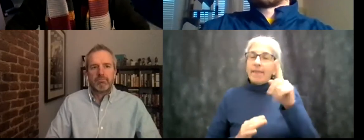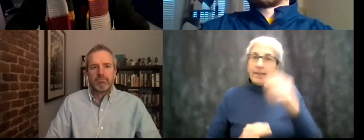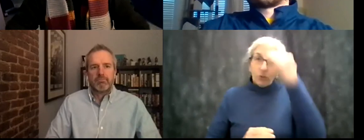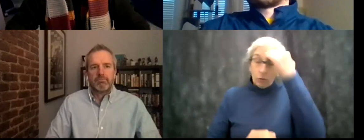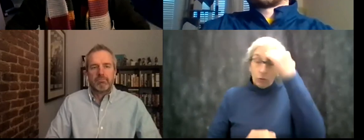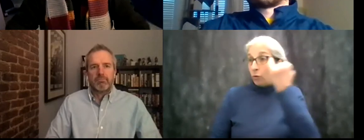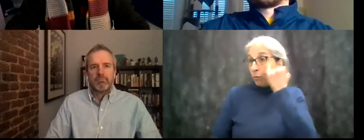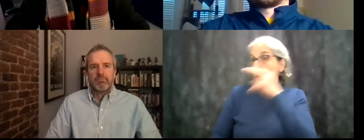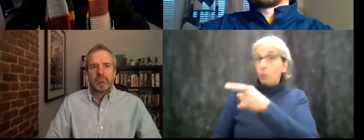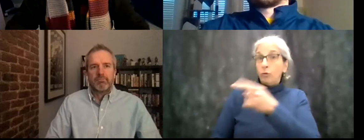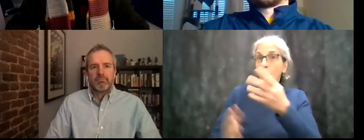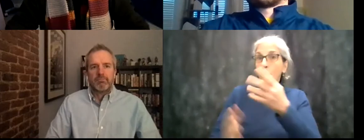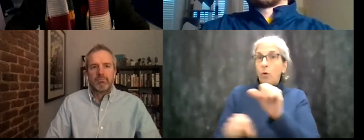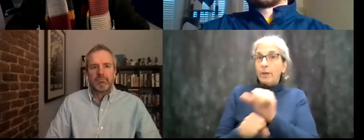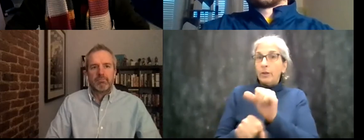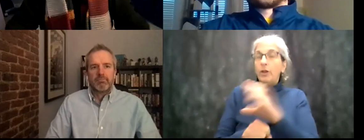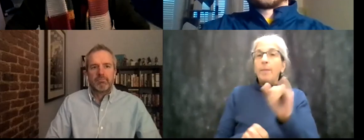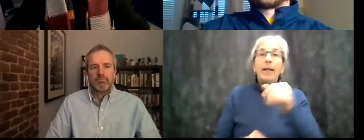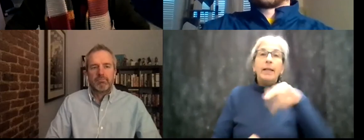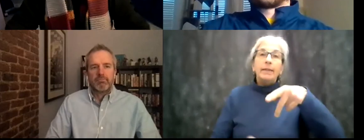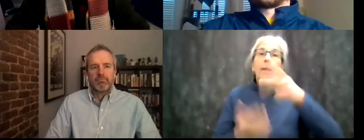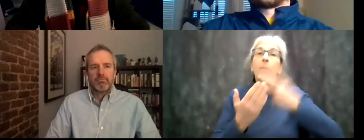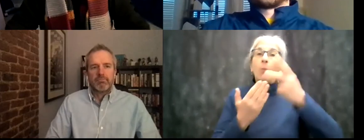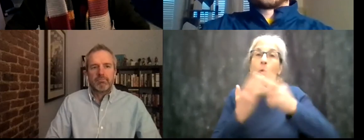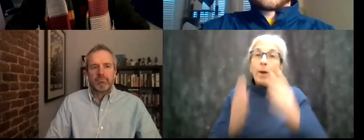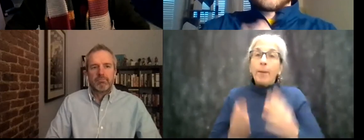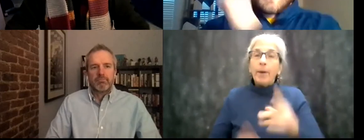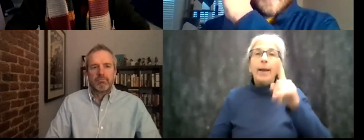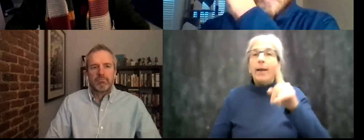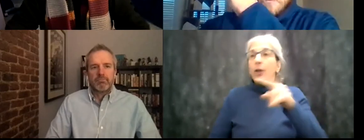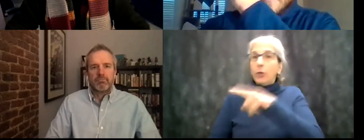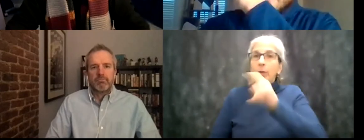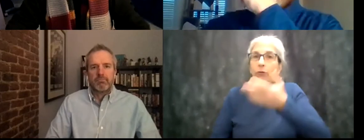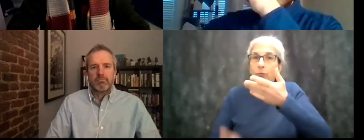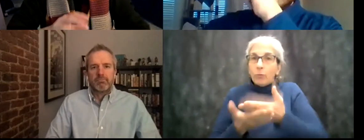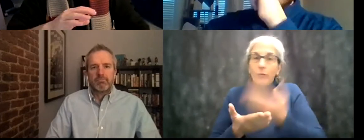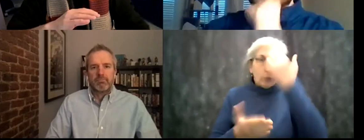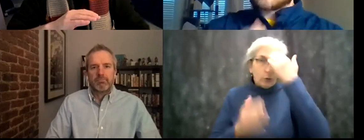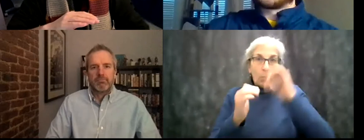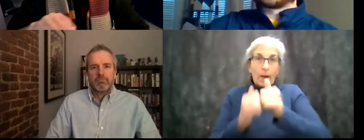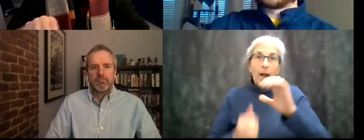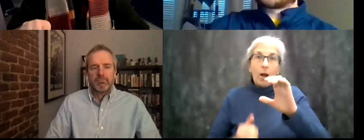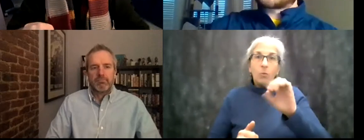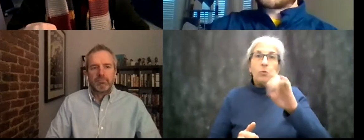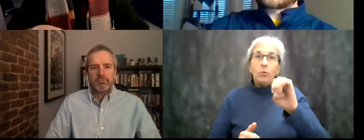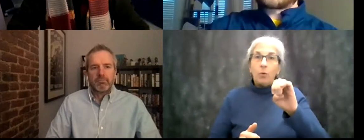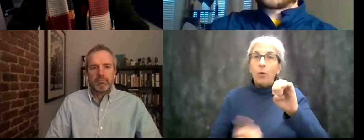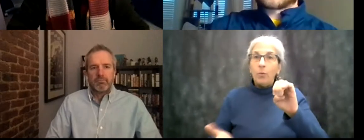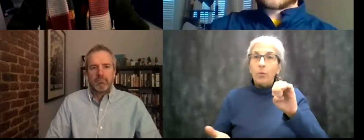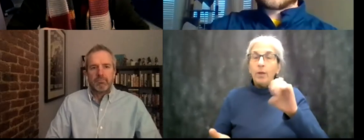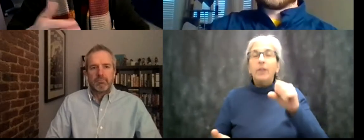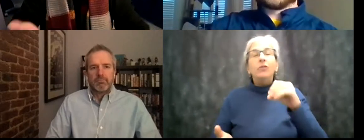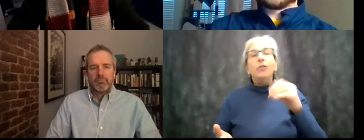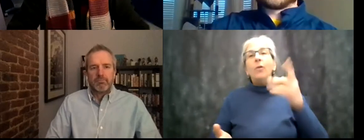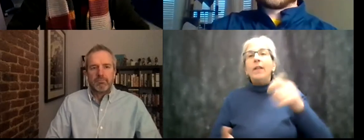that you know how to code. And so they'll look for those skills, you know, the tools that you can use